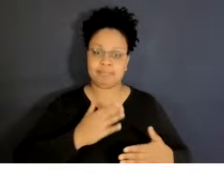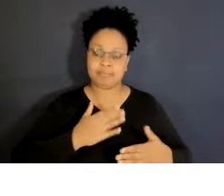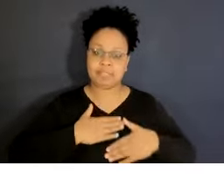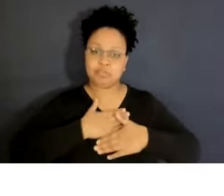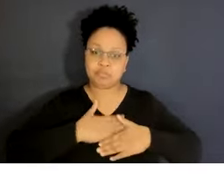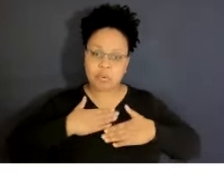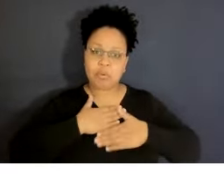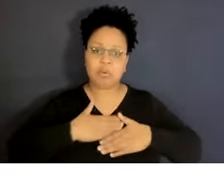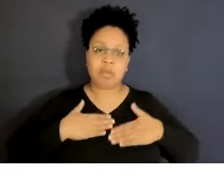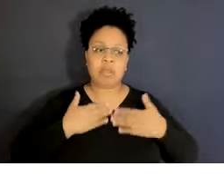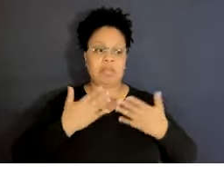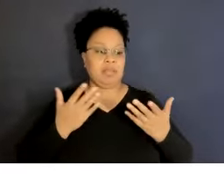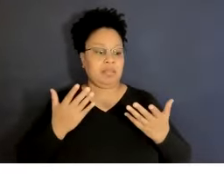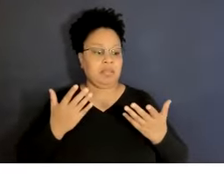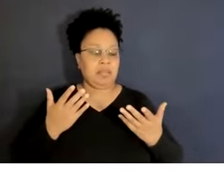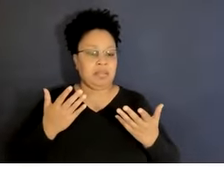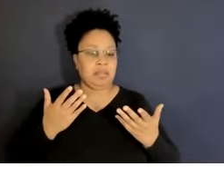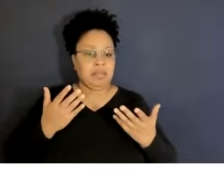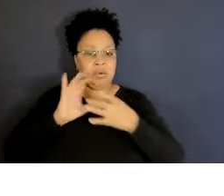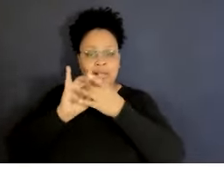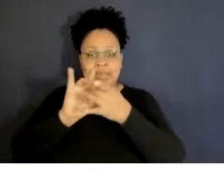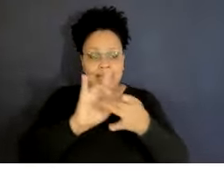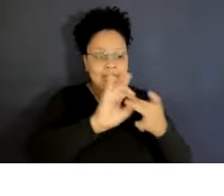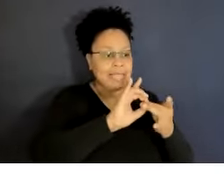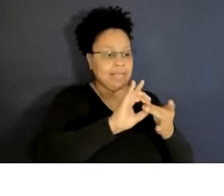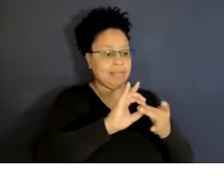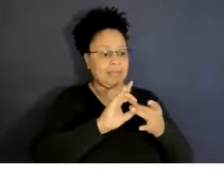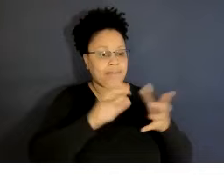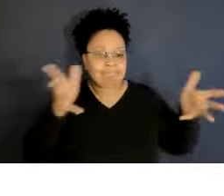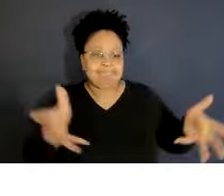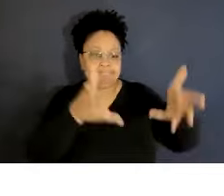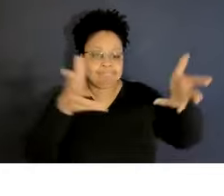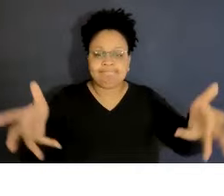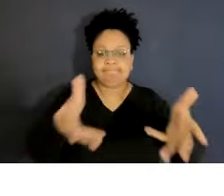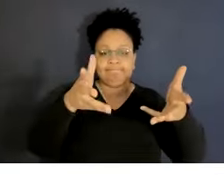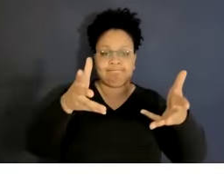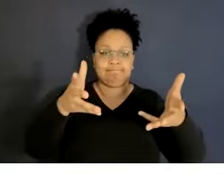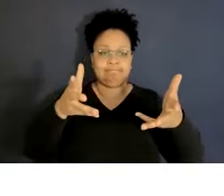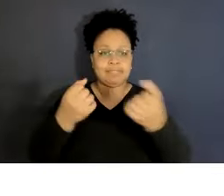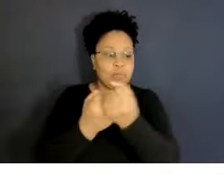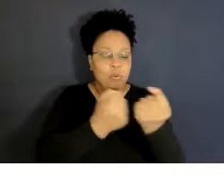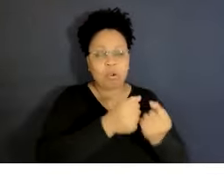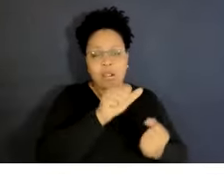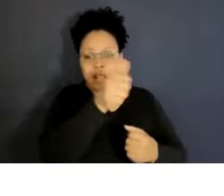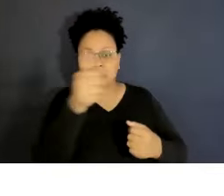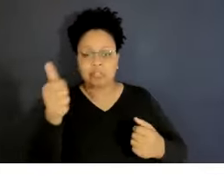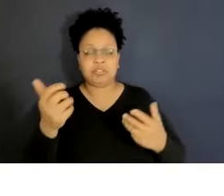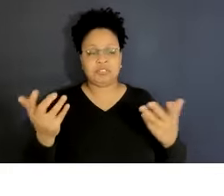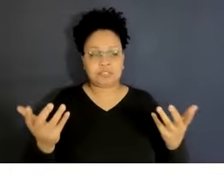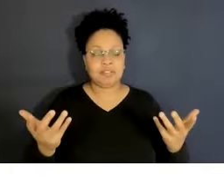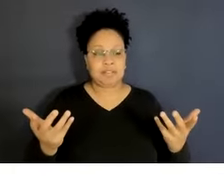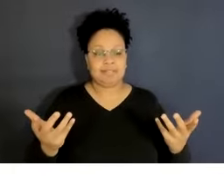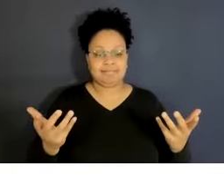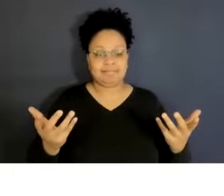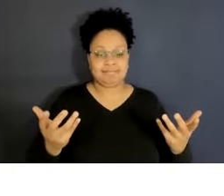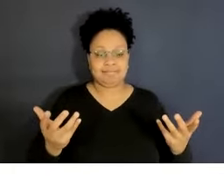being able to relate and to help uplift others. And yeah,